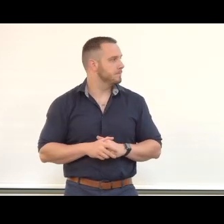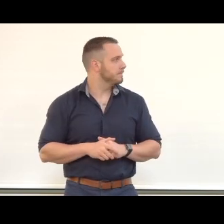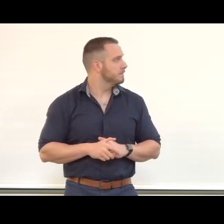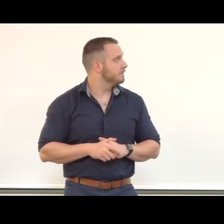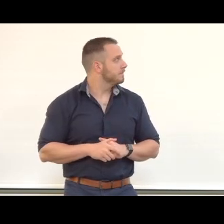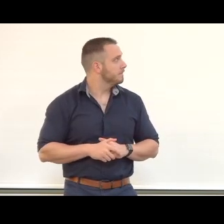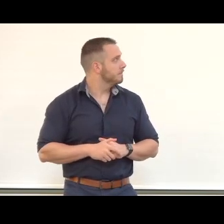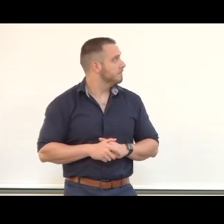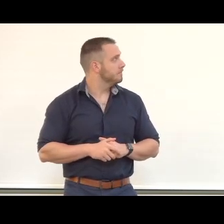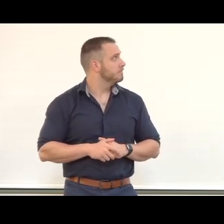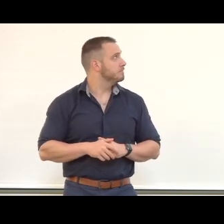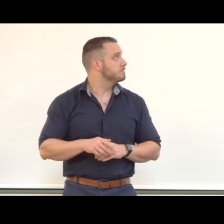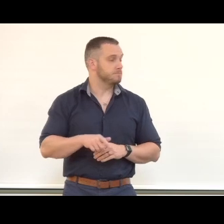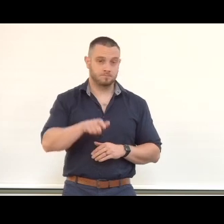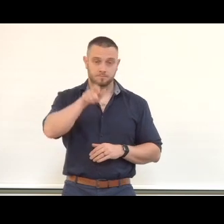Liad Yosef